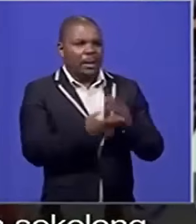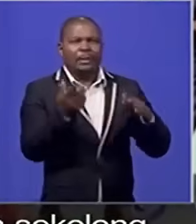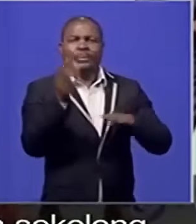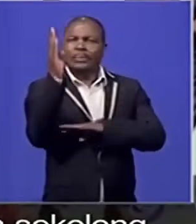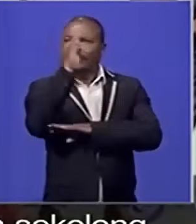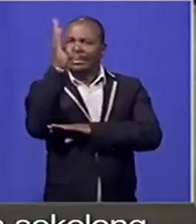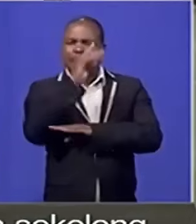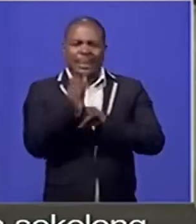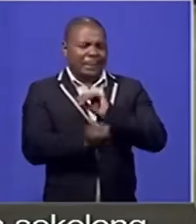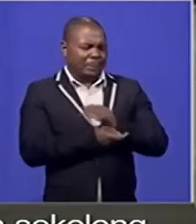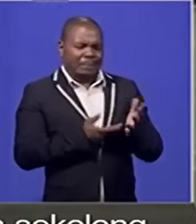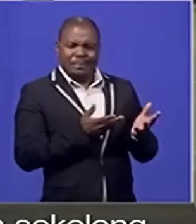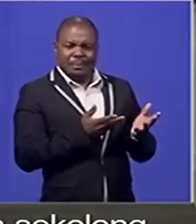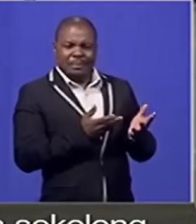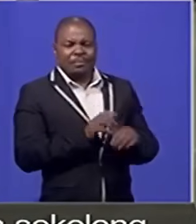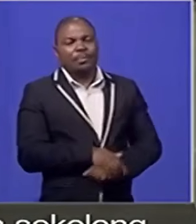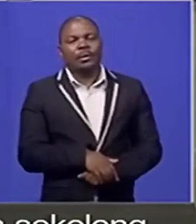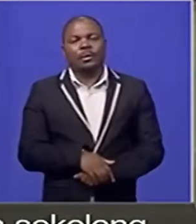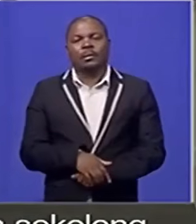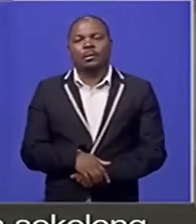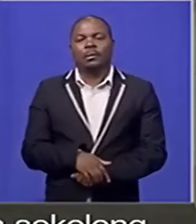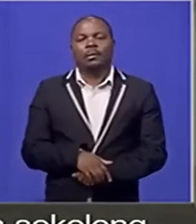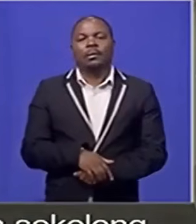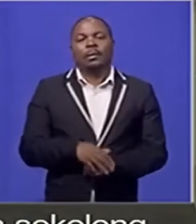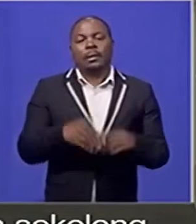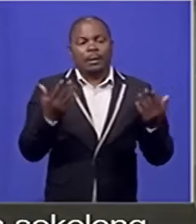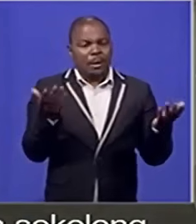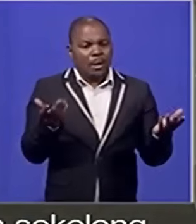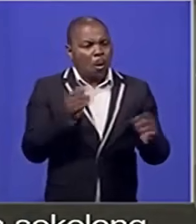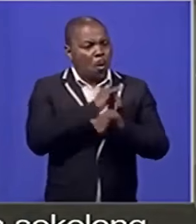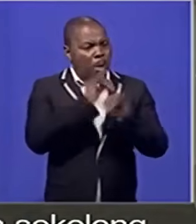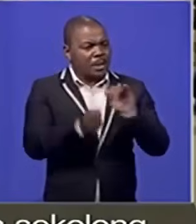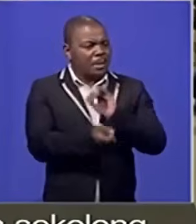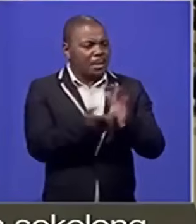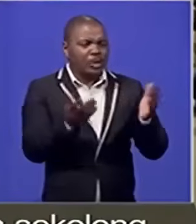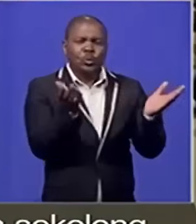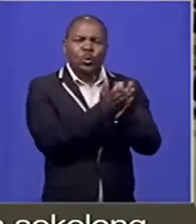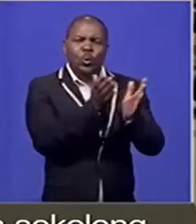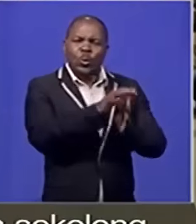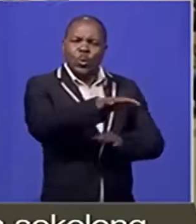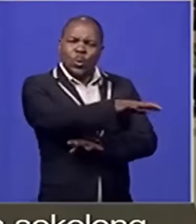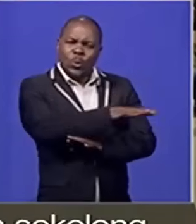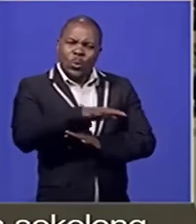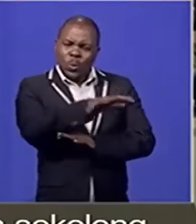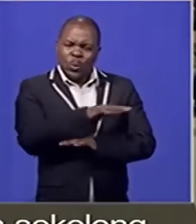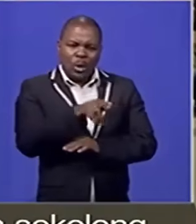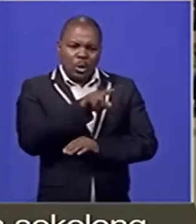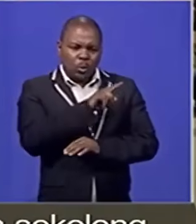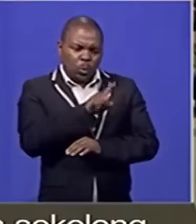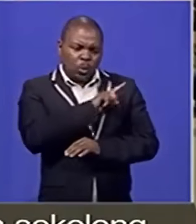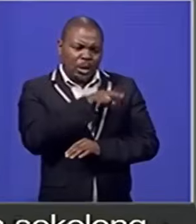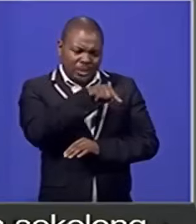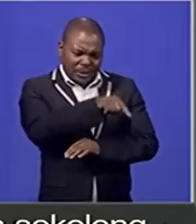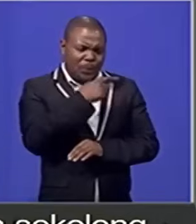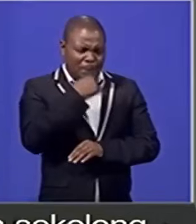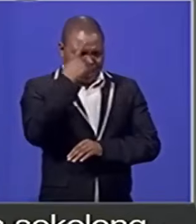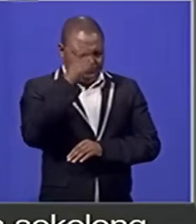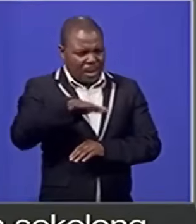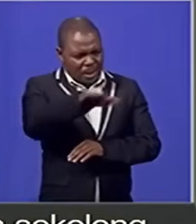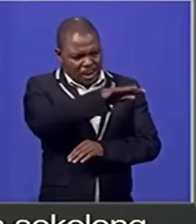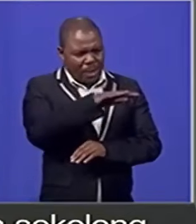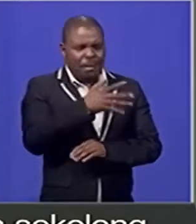daylight, and in premises such as this, where we expect that there should be maximum security to protect